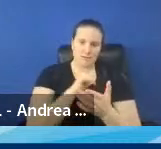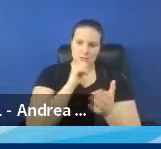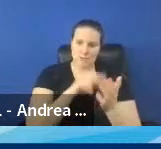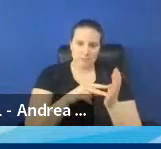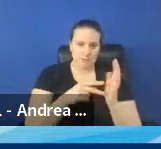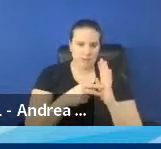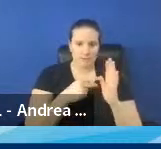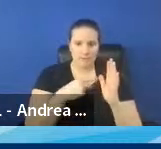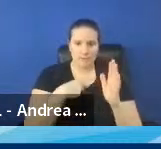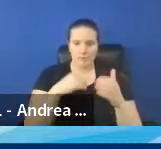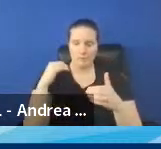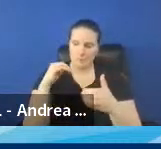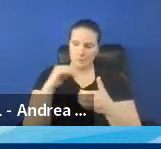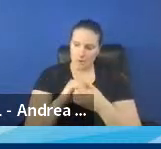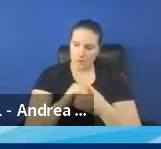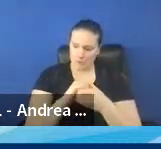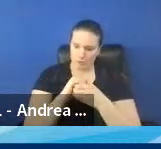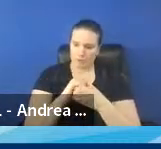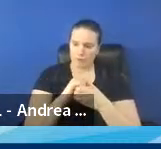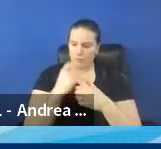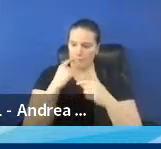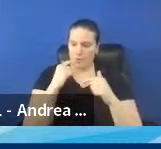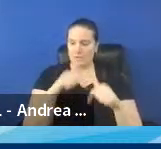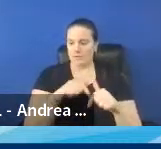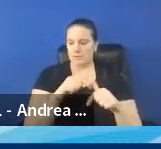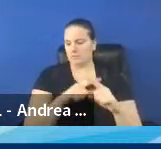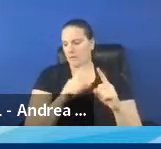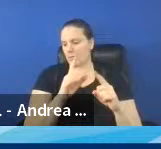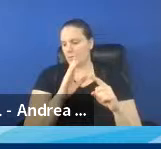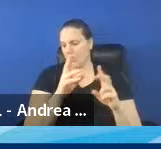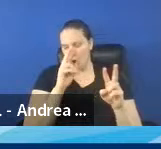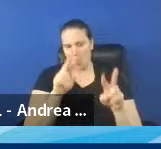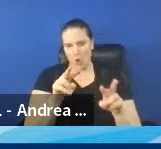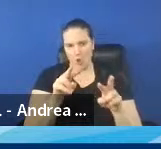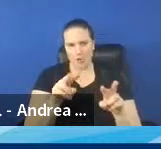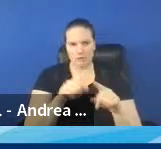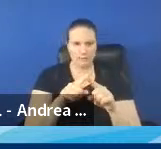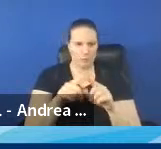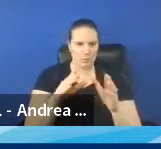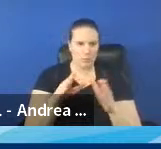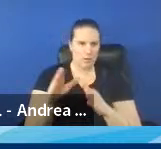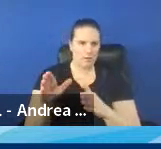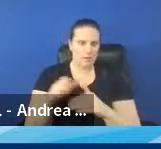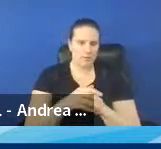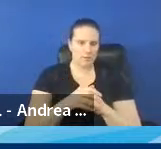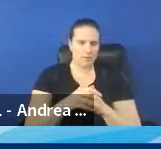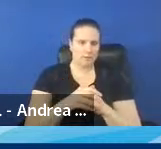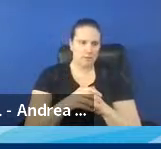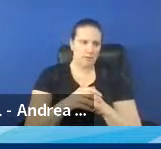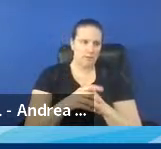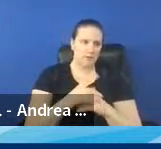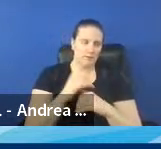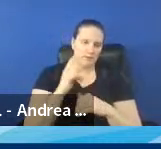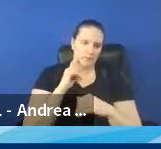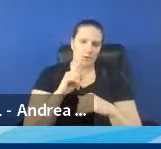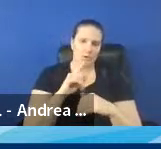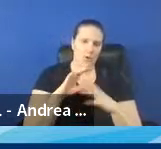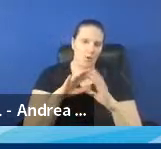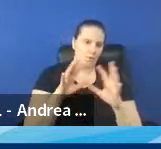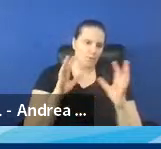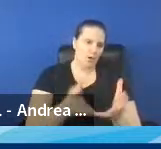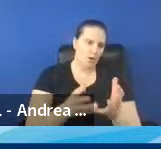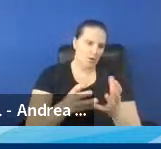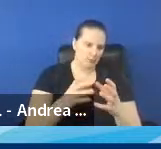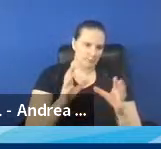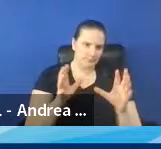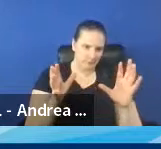of the partners for this, but we will be looking at ways to address those type of overall